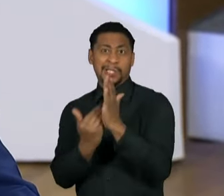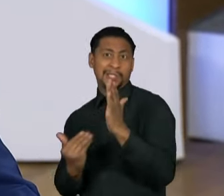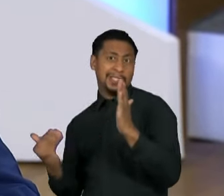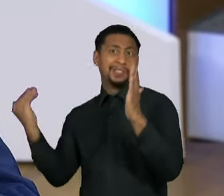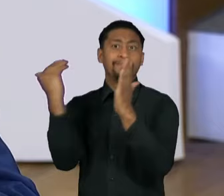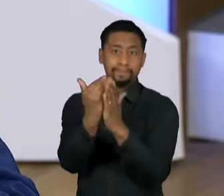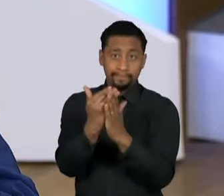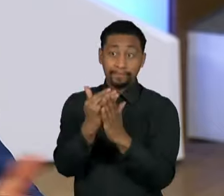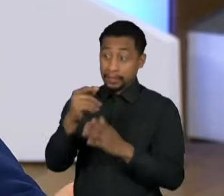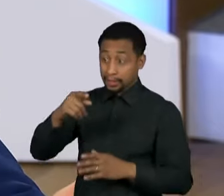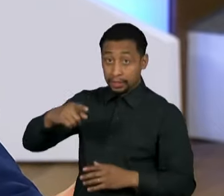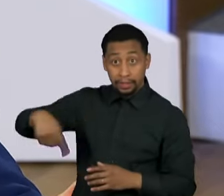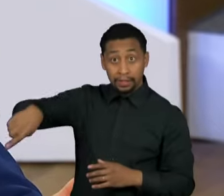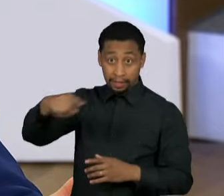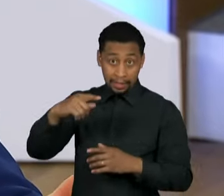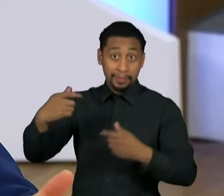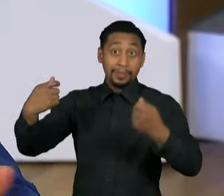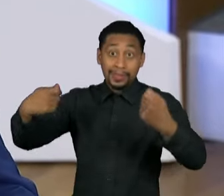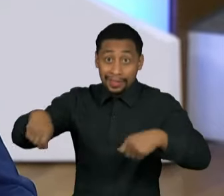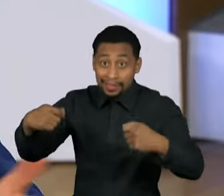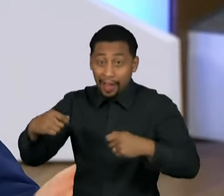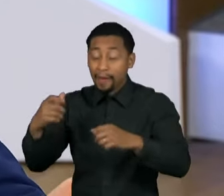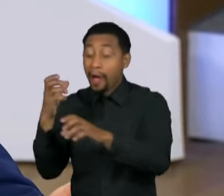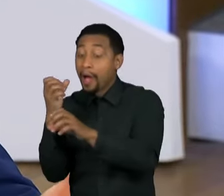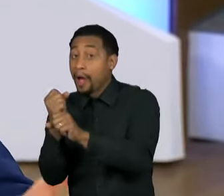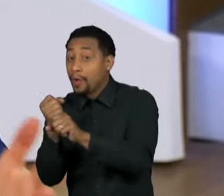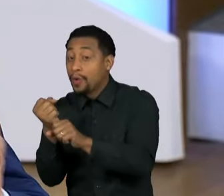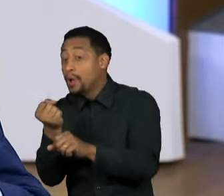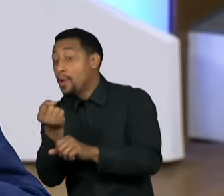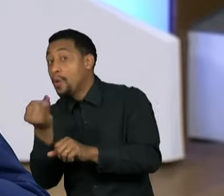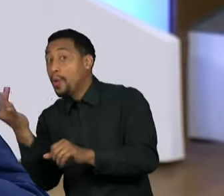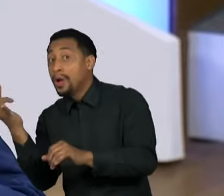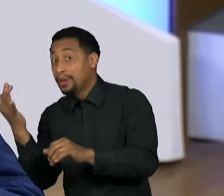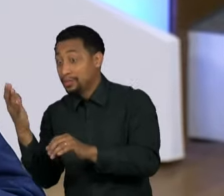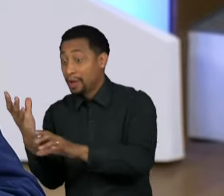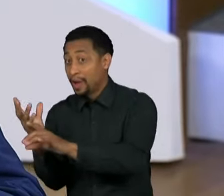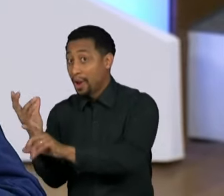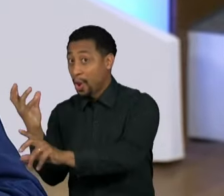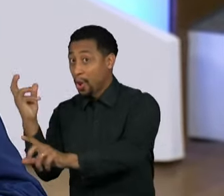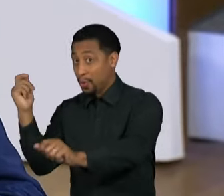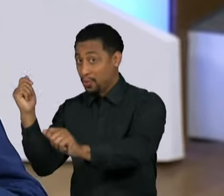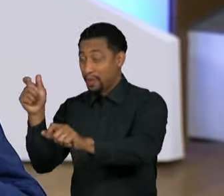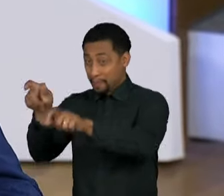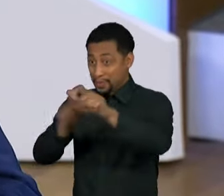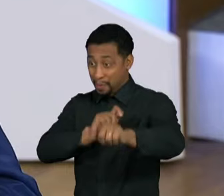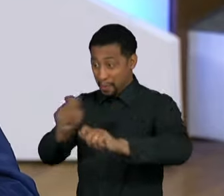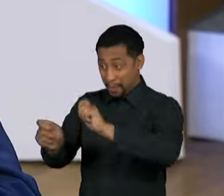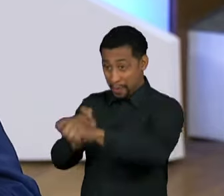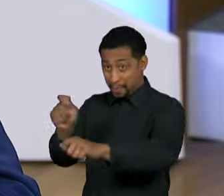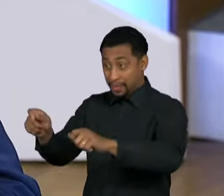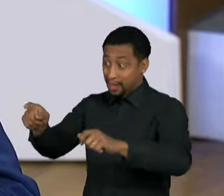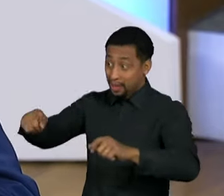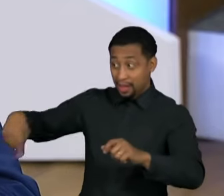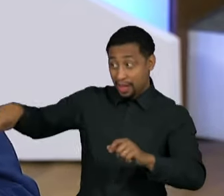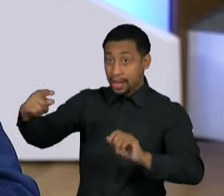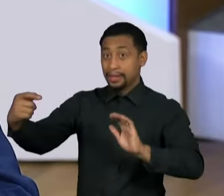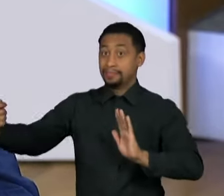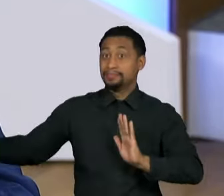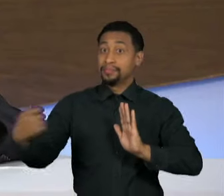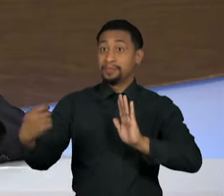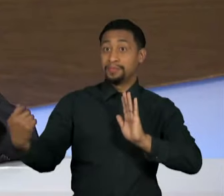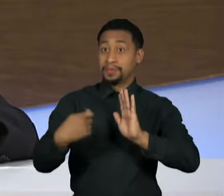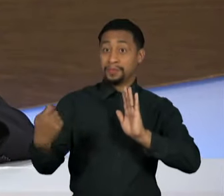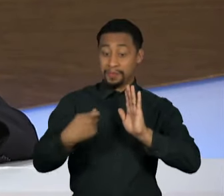forced to sell their services by a subscription model, let's say, rather than by keeping us glued to our